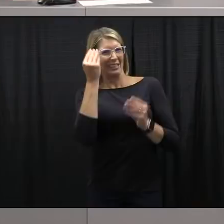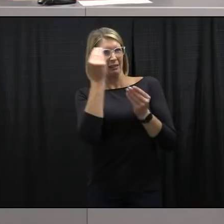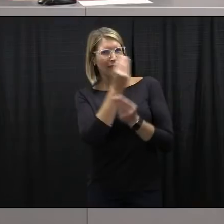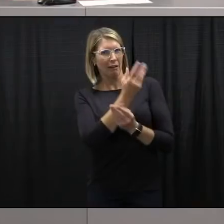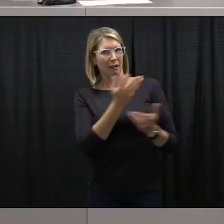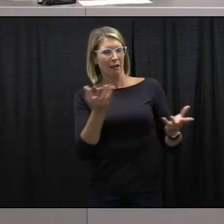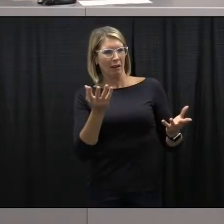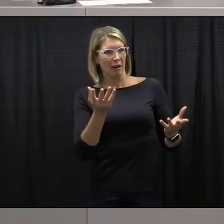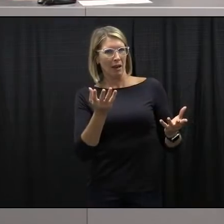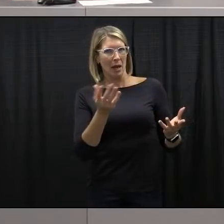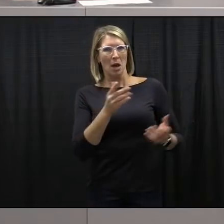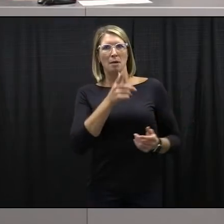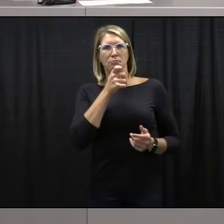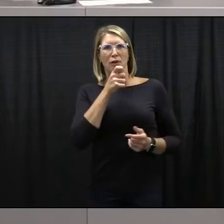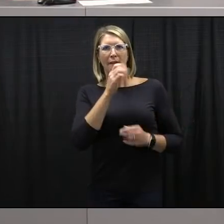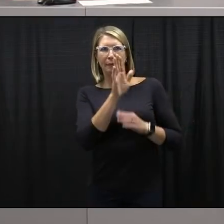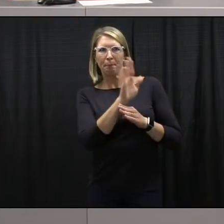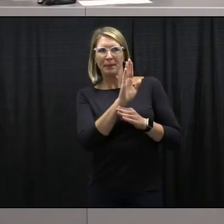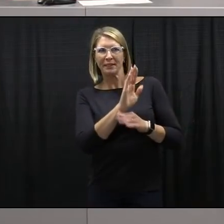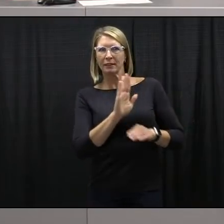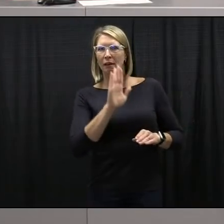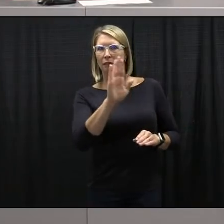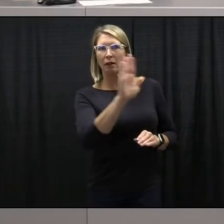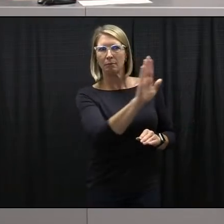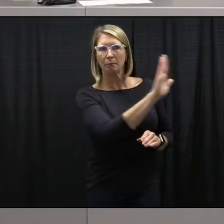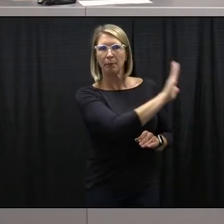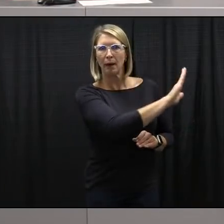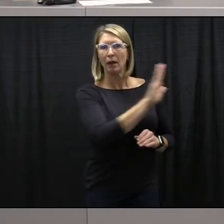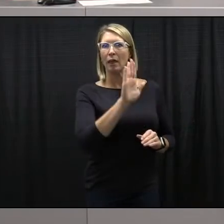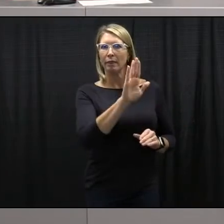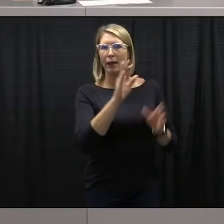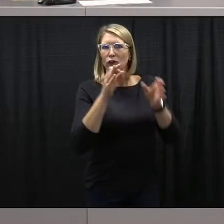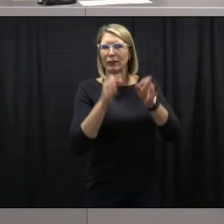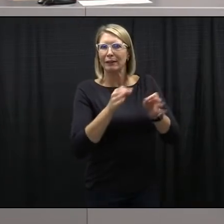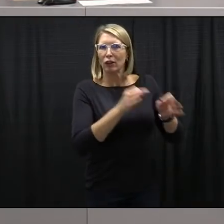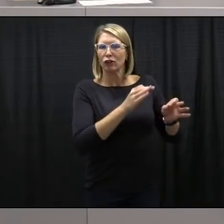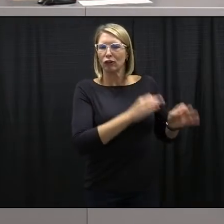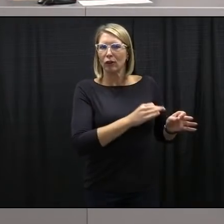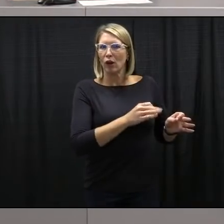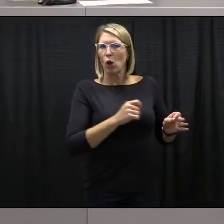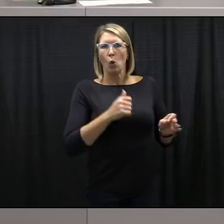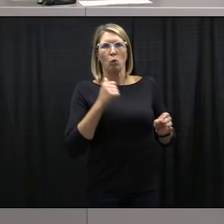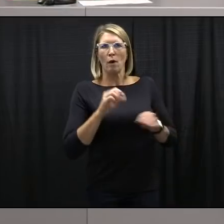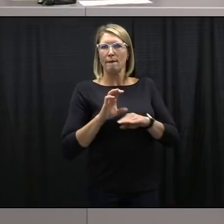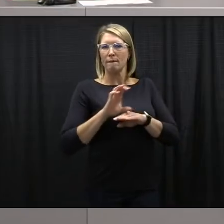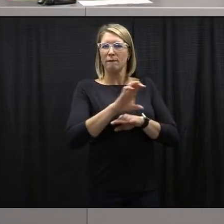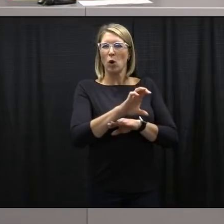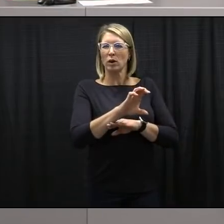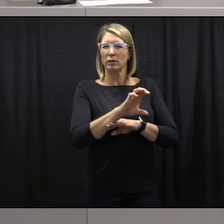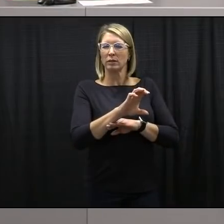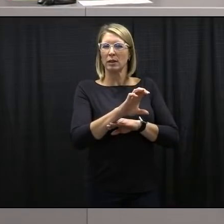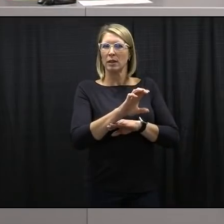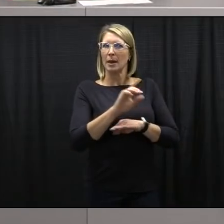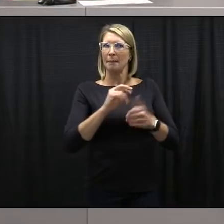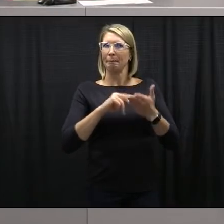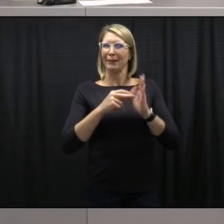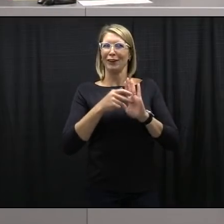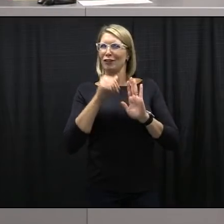curious why it's not being mandated if we're introducing a vaccine passport system like Quebec